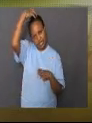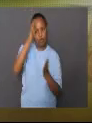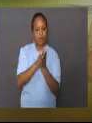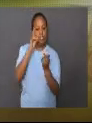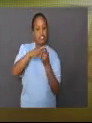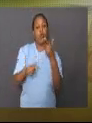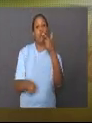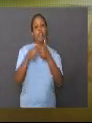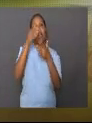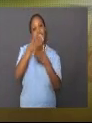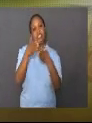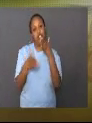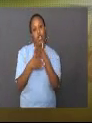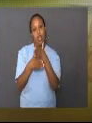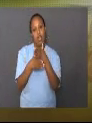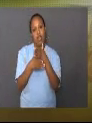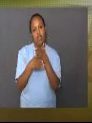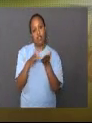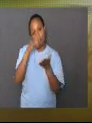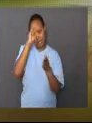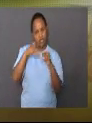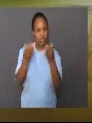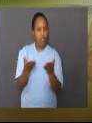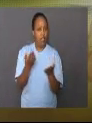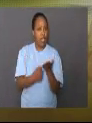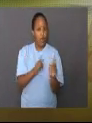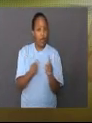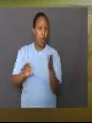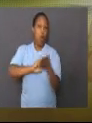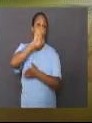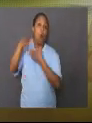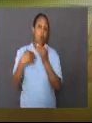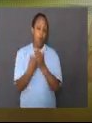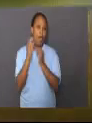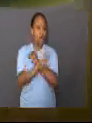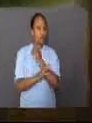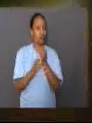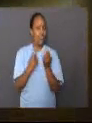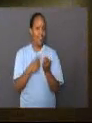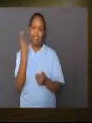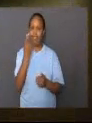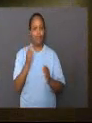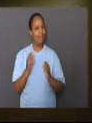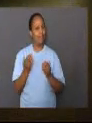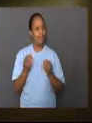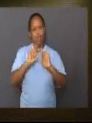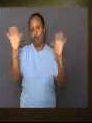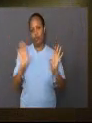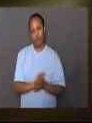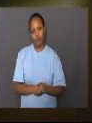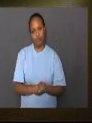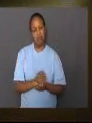the secondary level, not all countries have this benefit. In